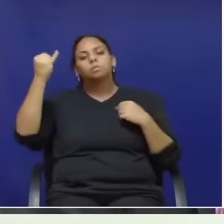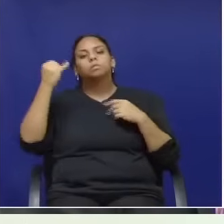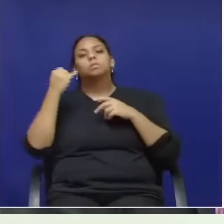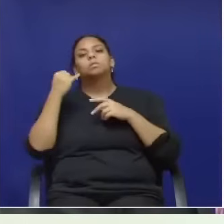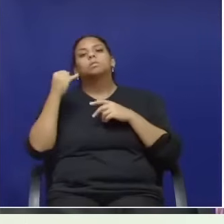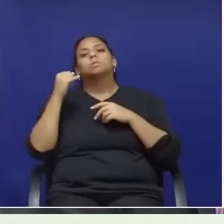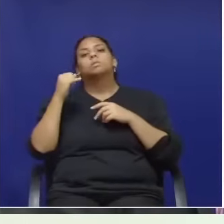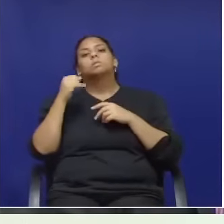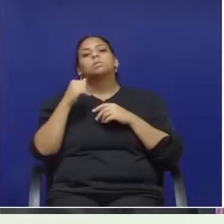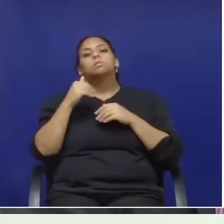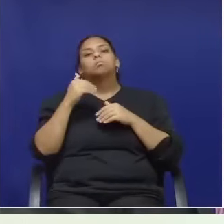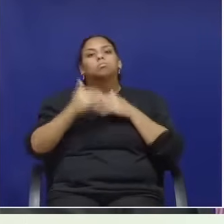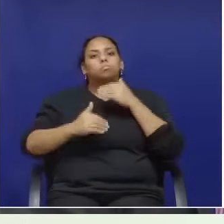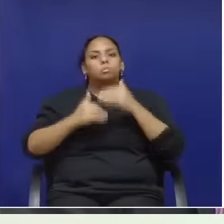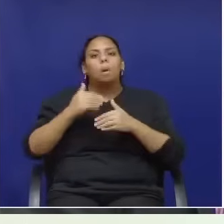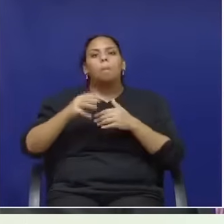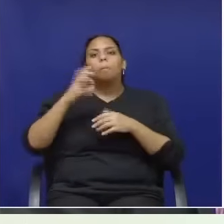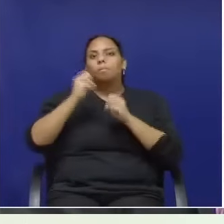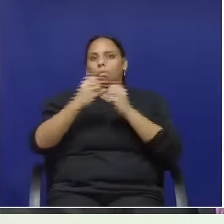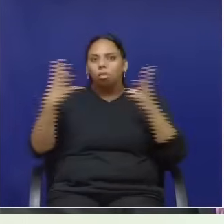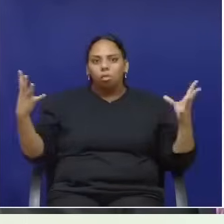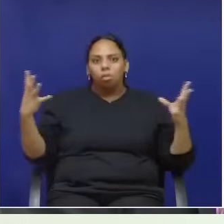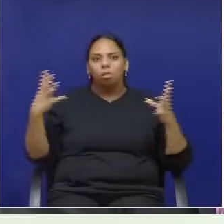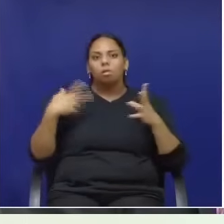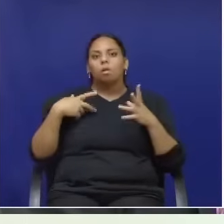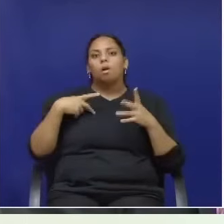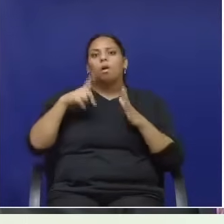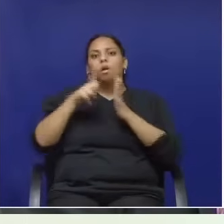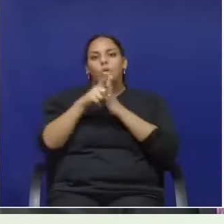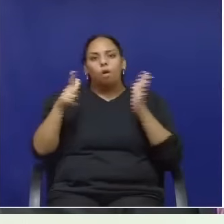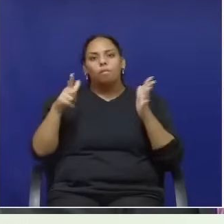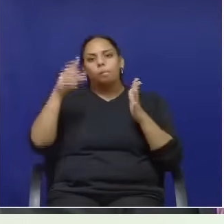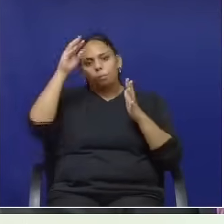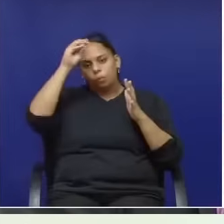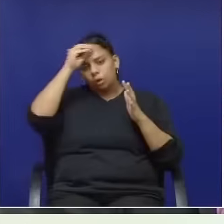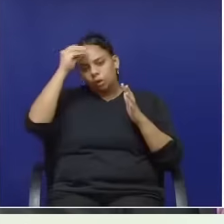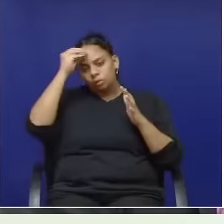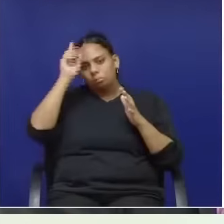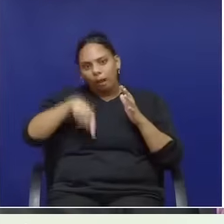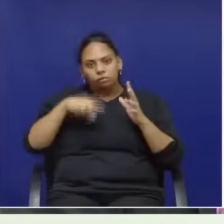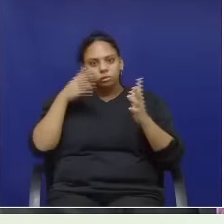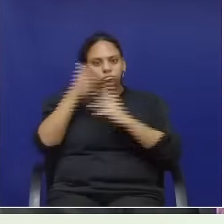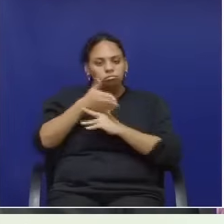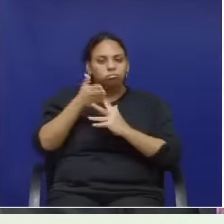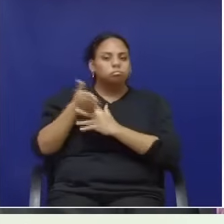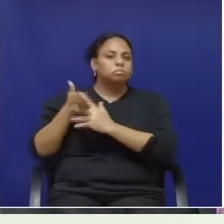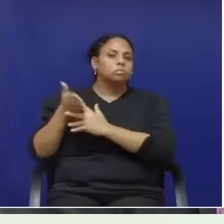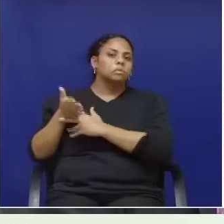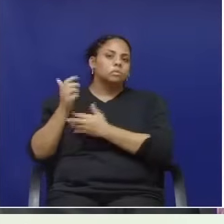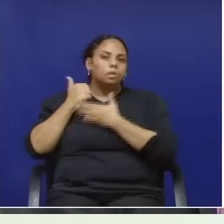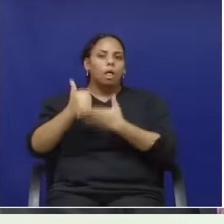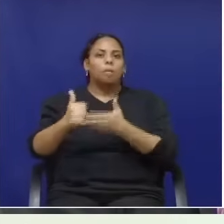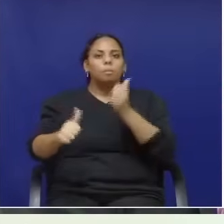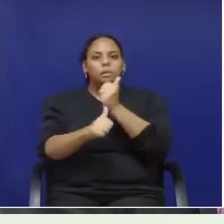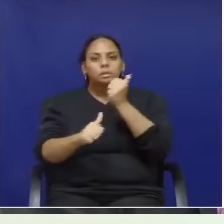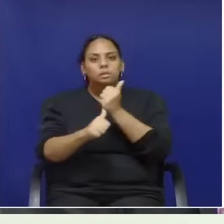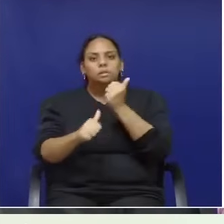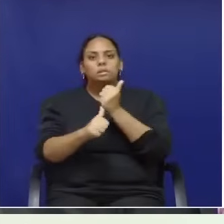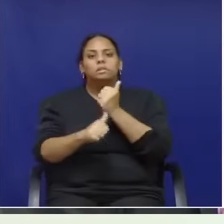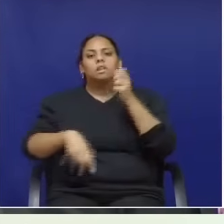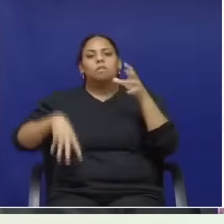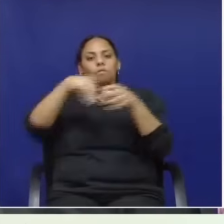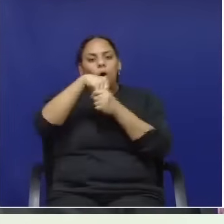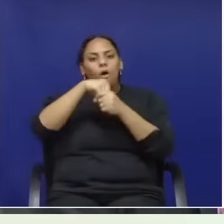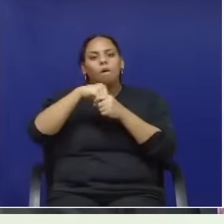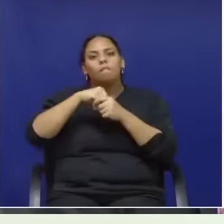operations and multidisciplinary law enforcement interventions, continues to assess the evolving